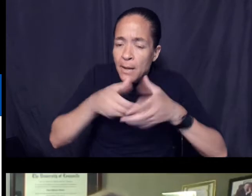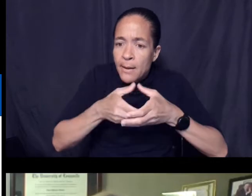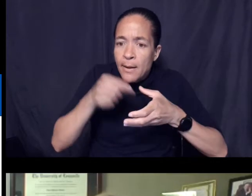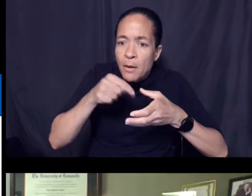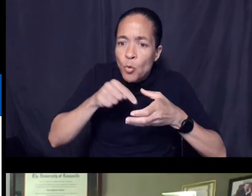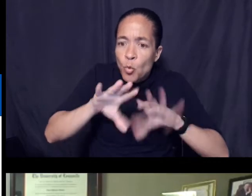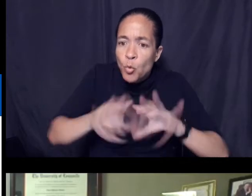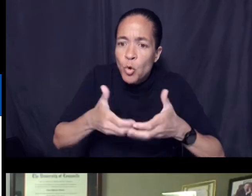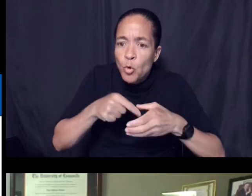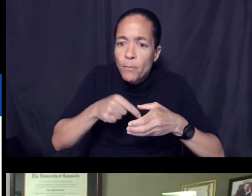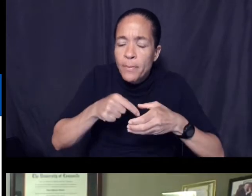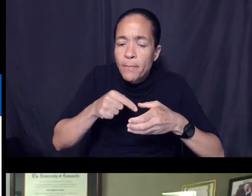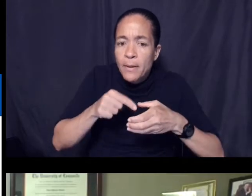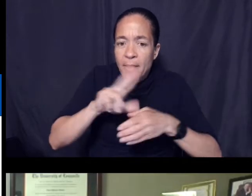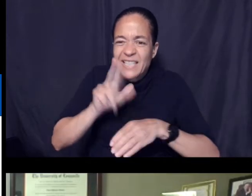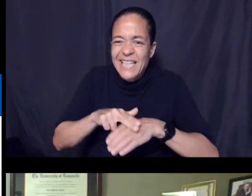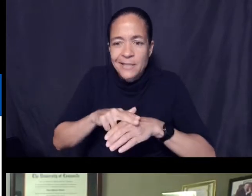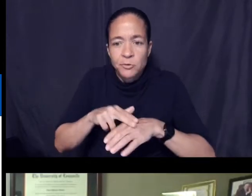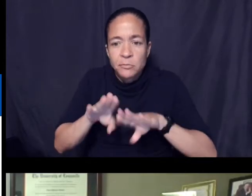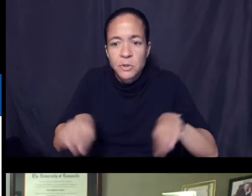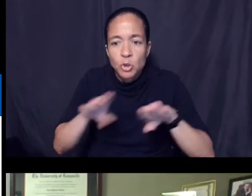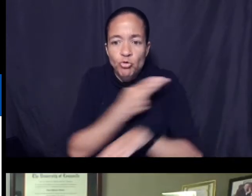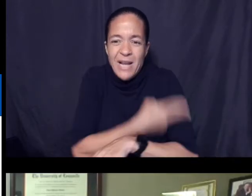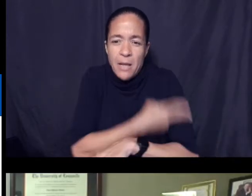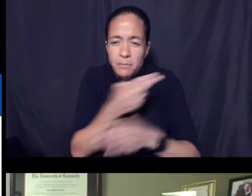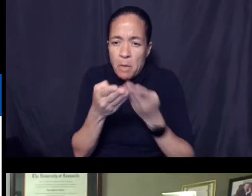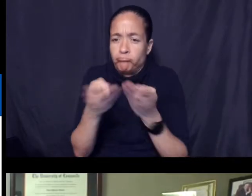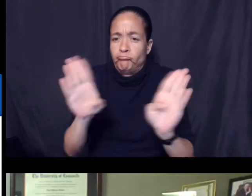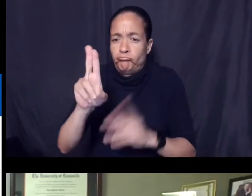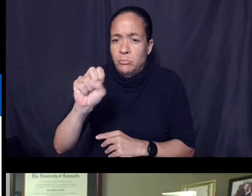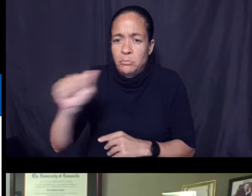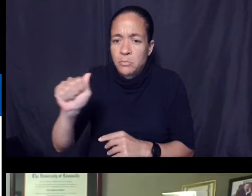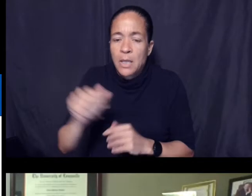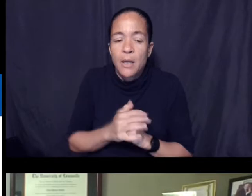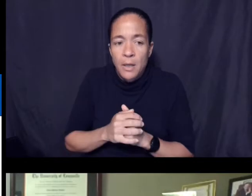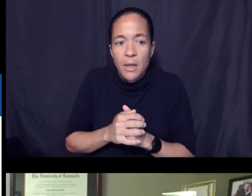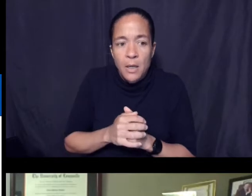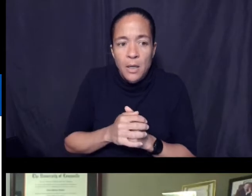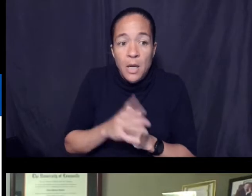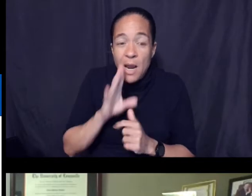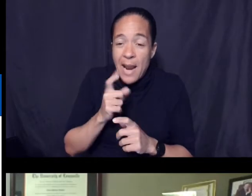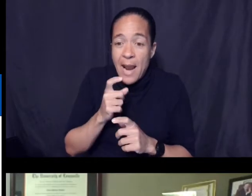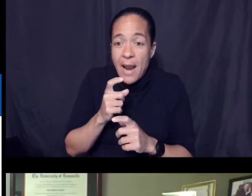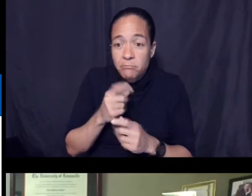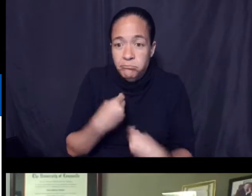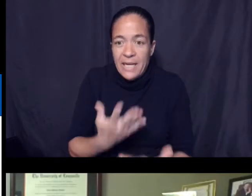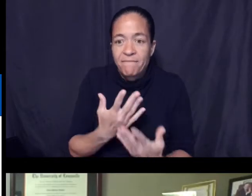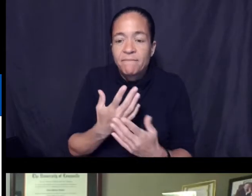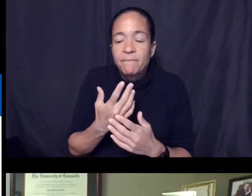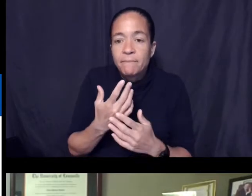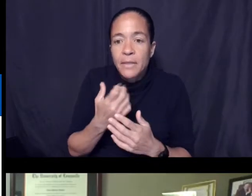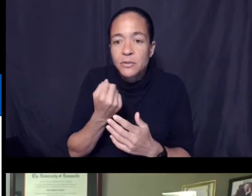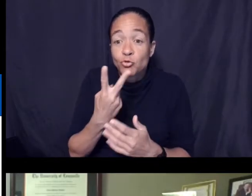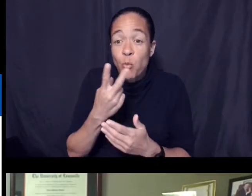group at national children's hospitals across the country. And it evaluated ganciclovir. It's every 12 hours